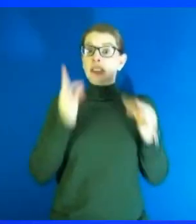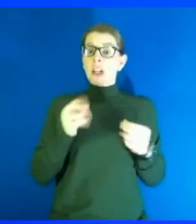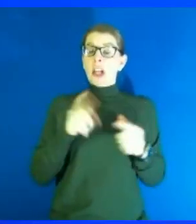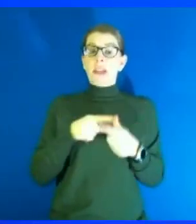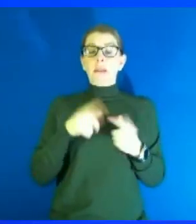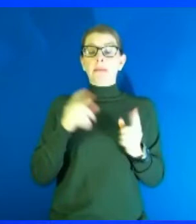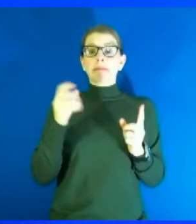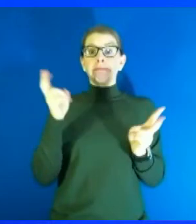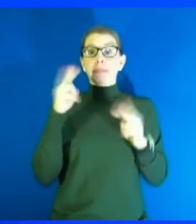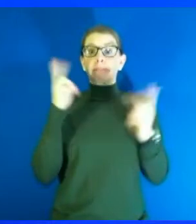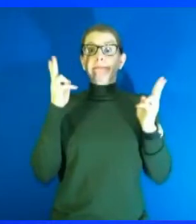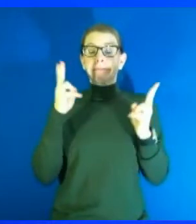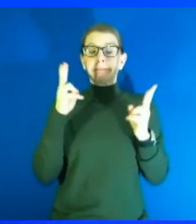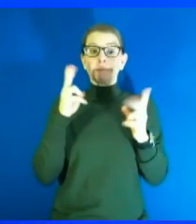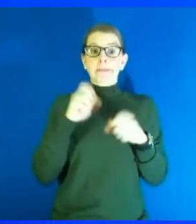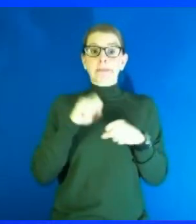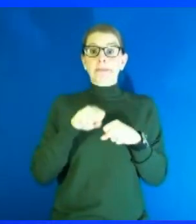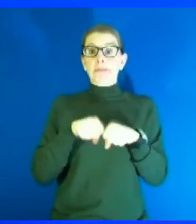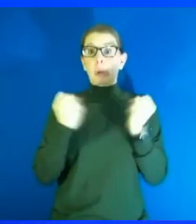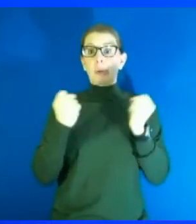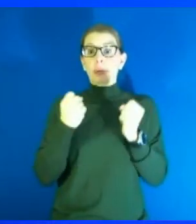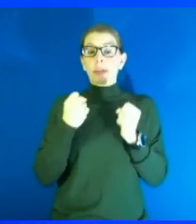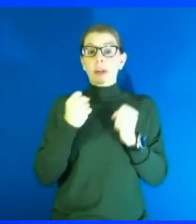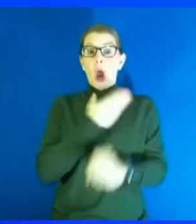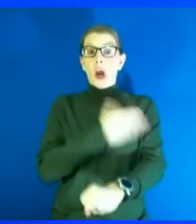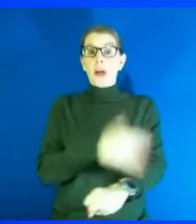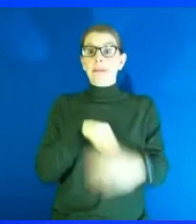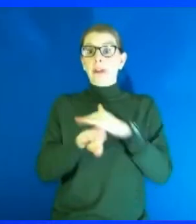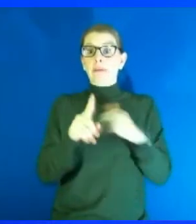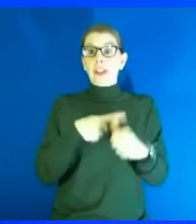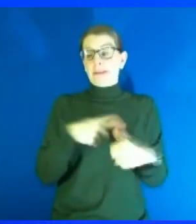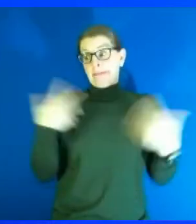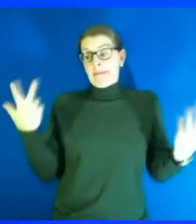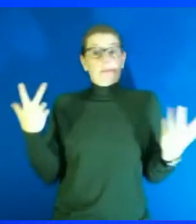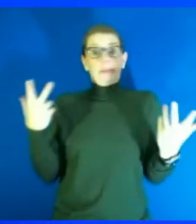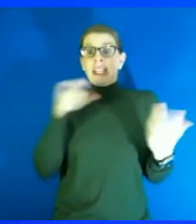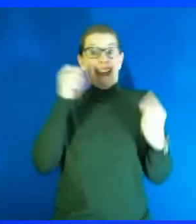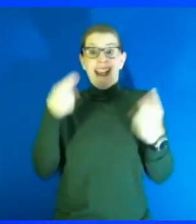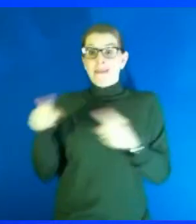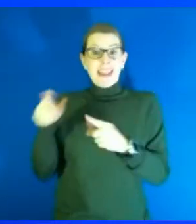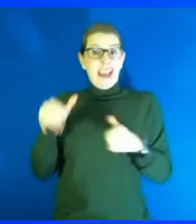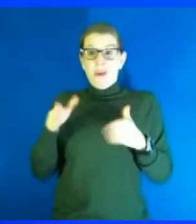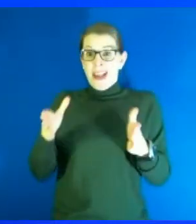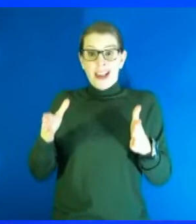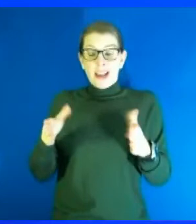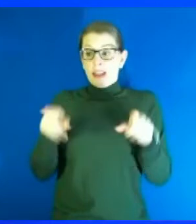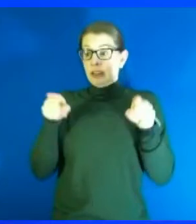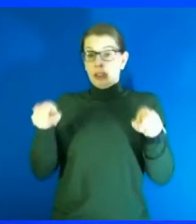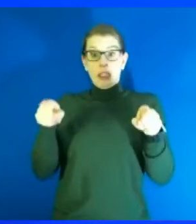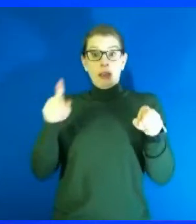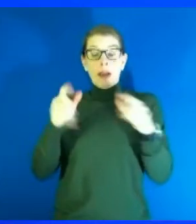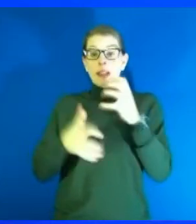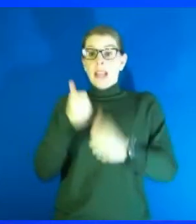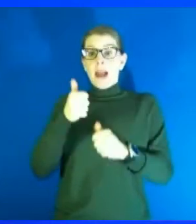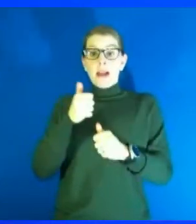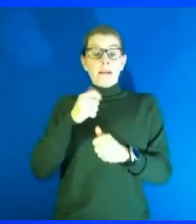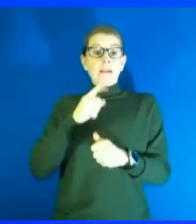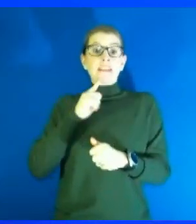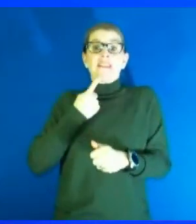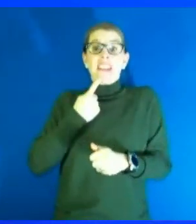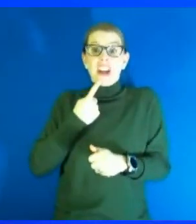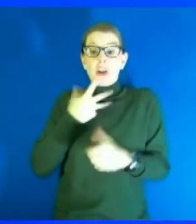arm and they get to go back first. That's just not how it happens. You both have broken arms and the most severe will go back first, and that's how we make